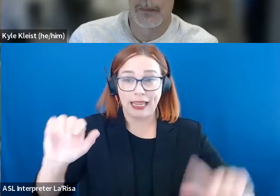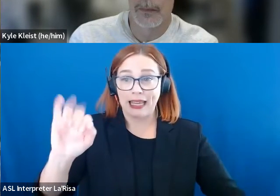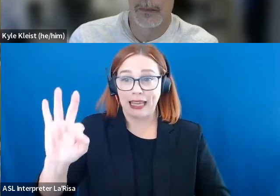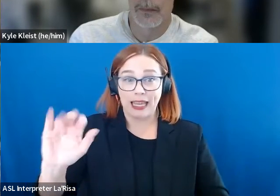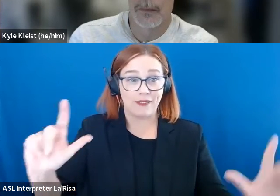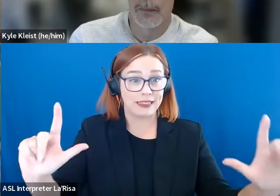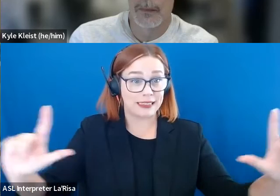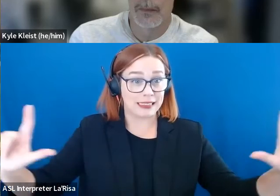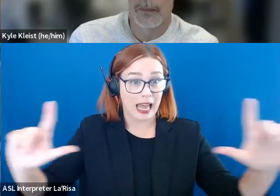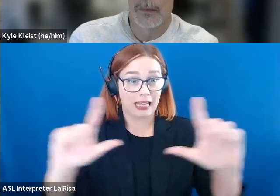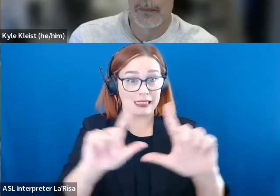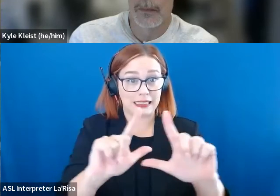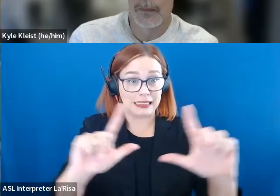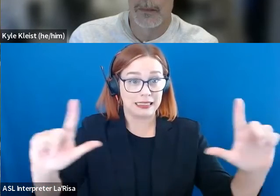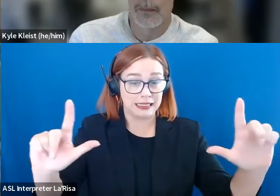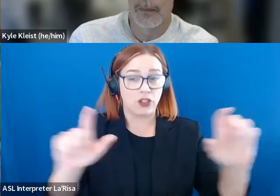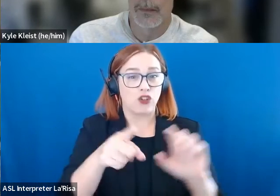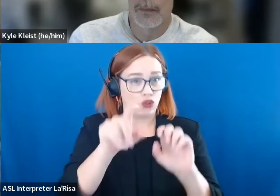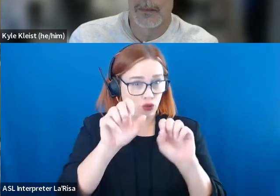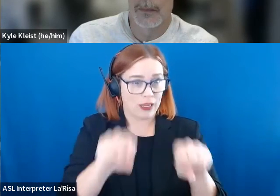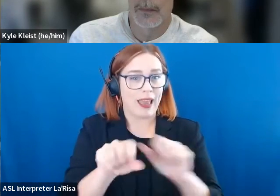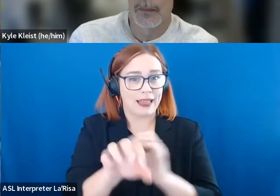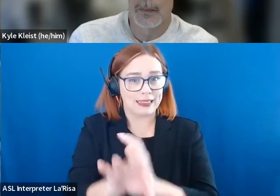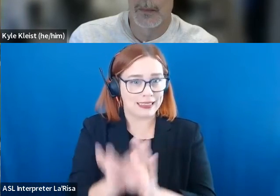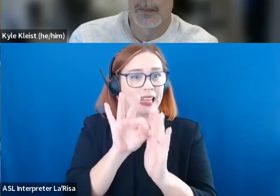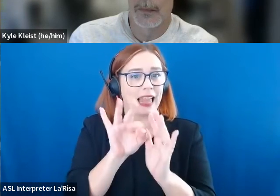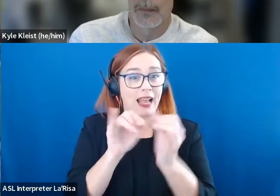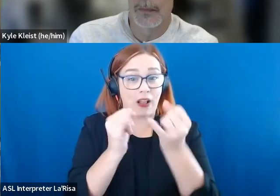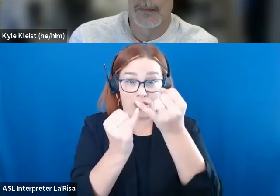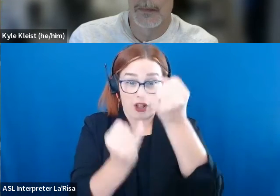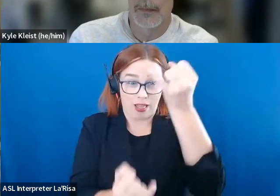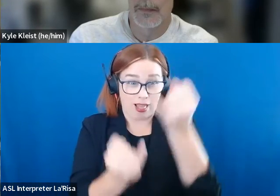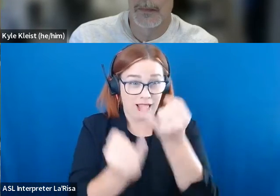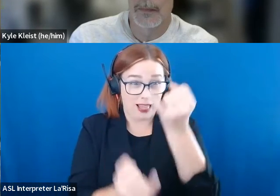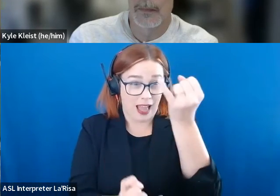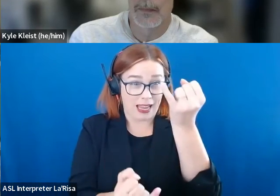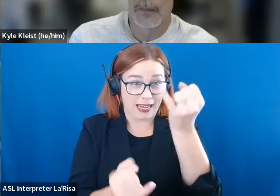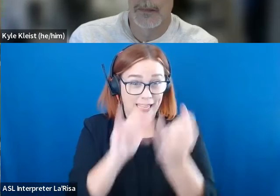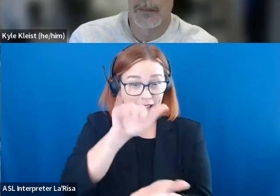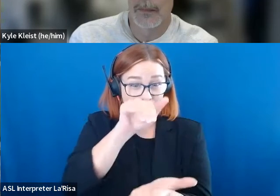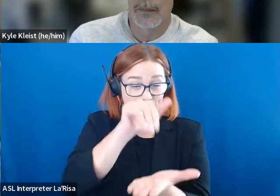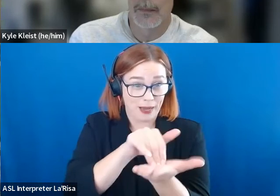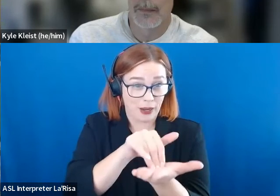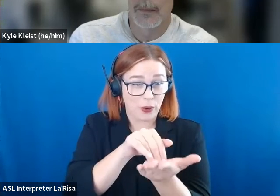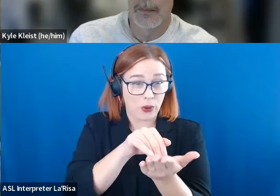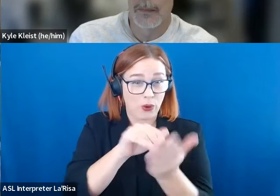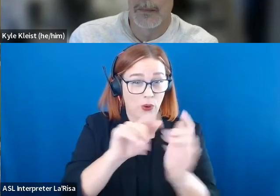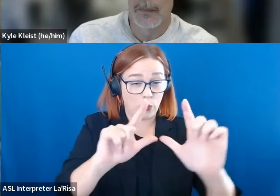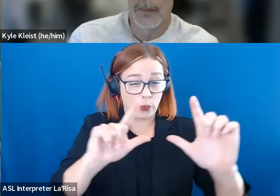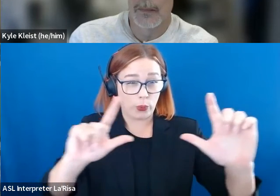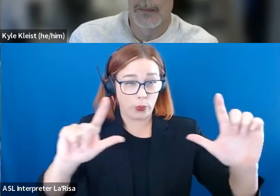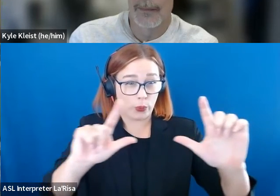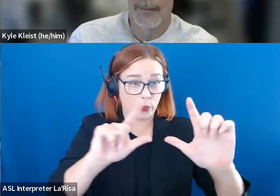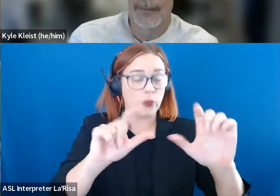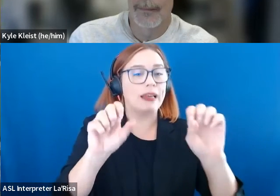of the screen, if the slides are shown, you can select the line in the middle to make the slides and the interpreter larger or